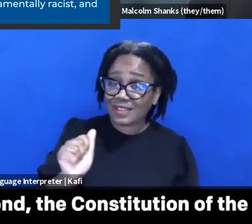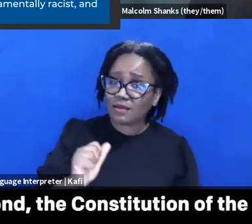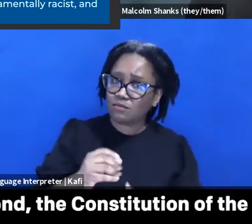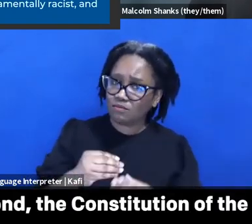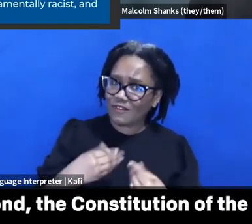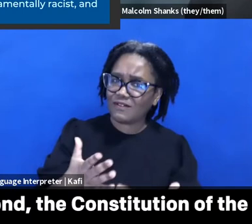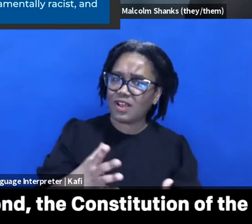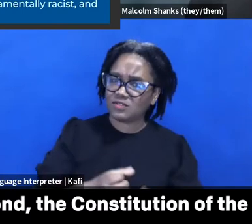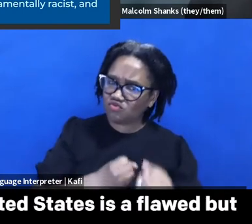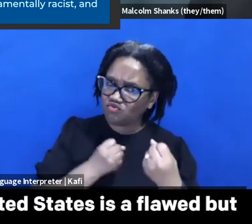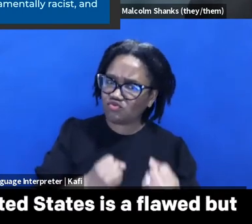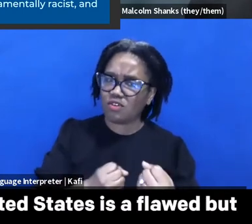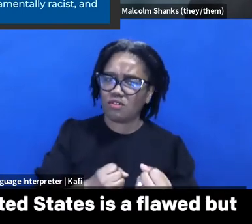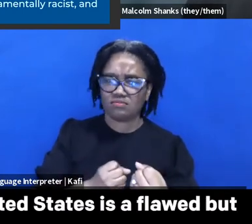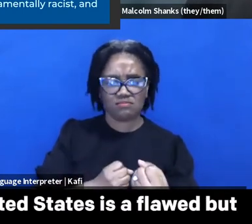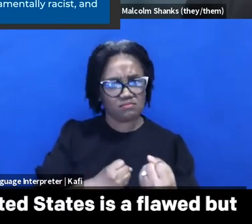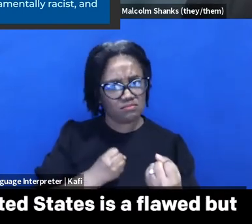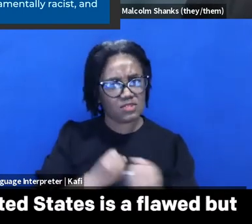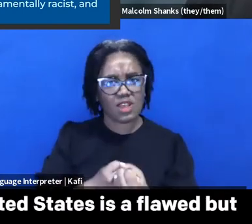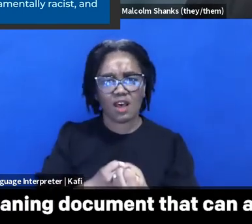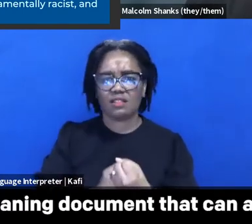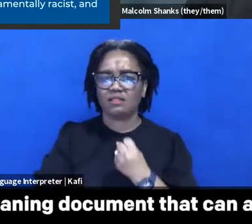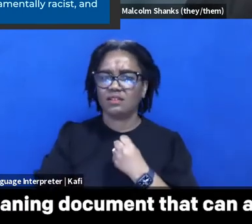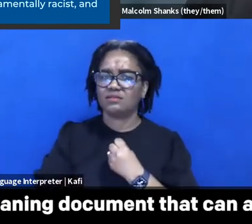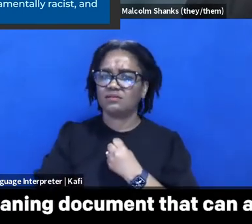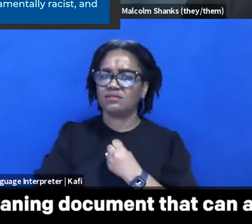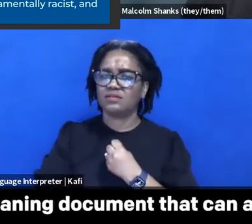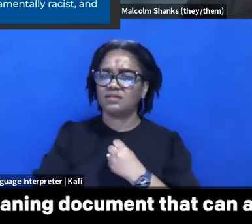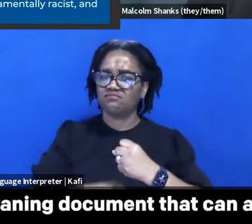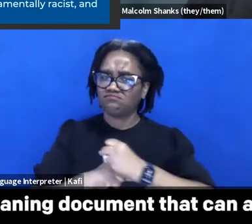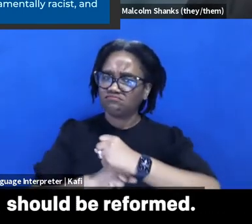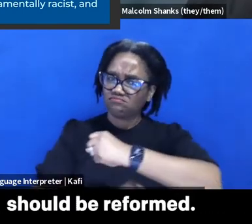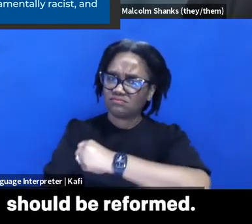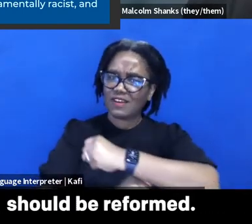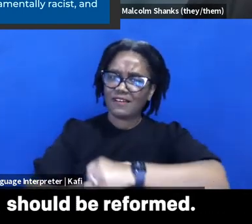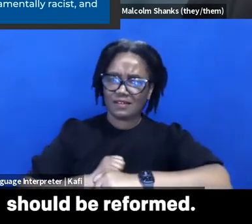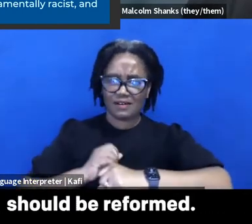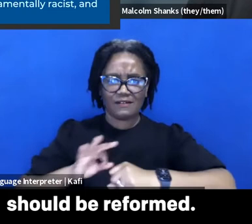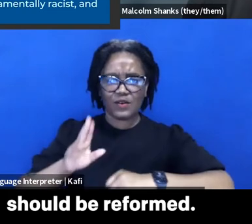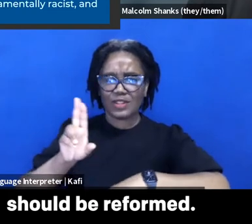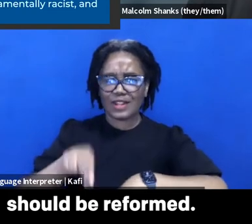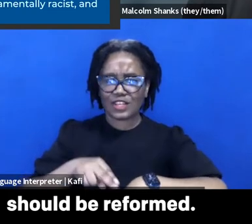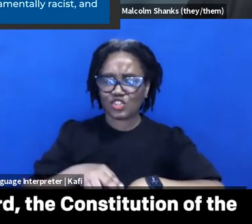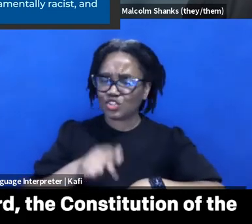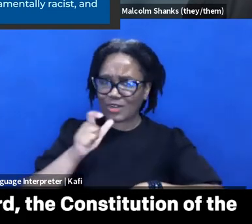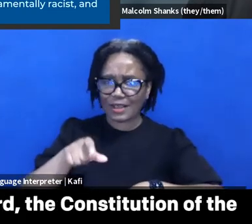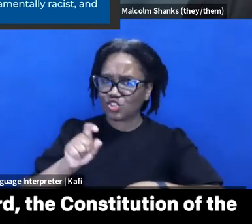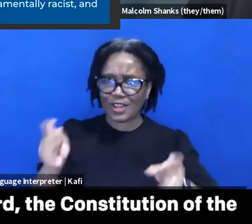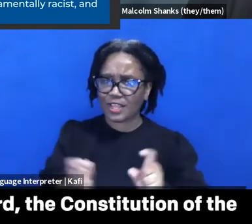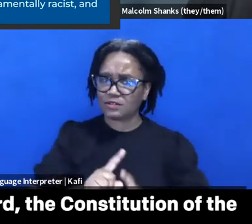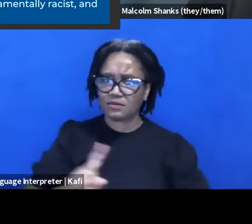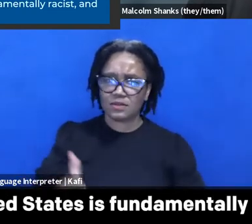changed. Second, the Constitution of the United States is a flawed but well-meaning document that can and should be